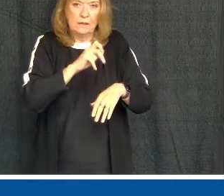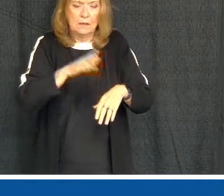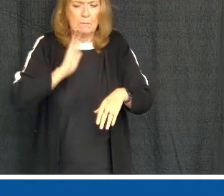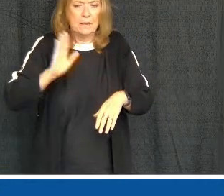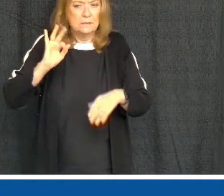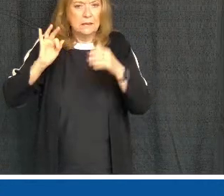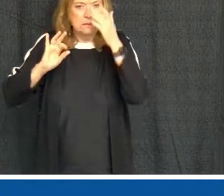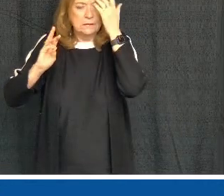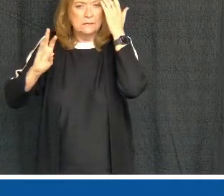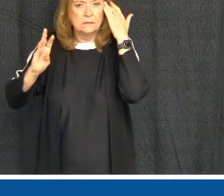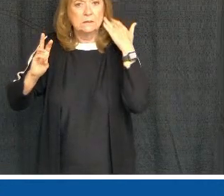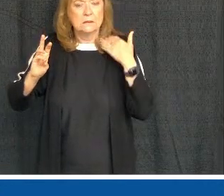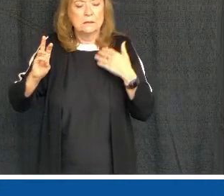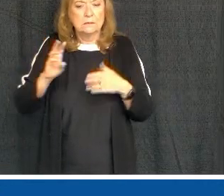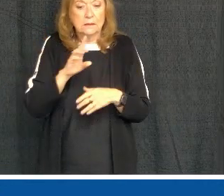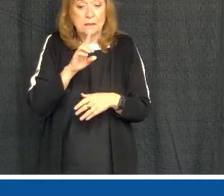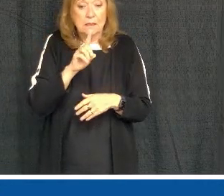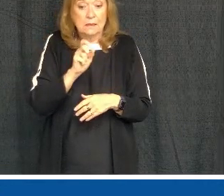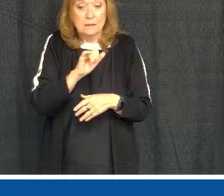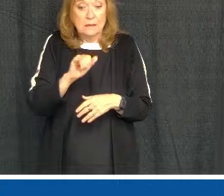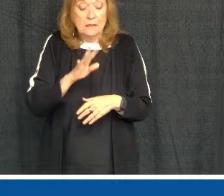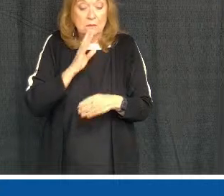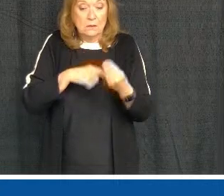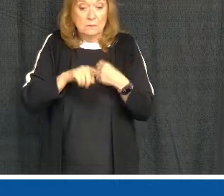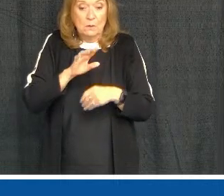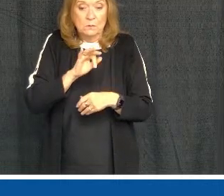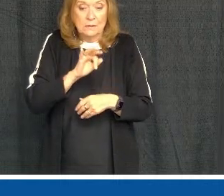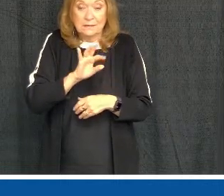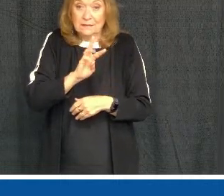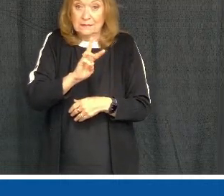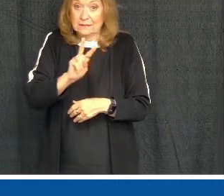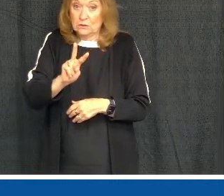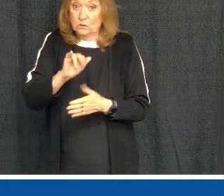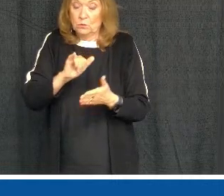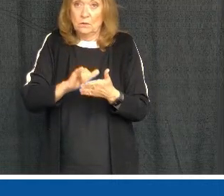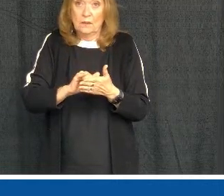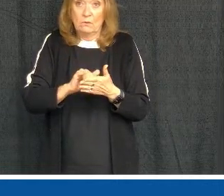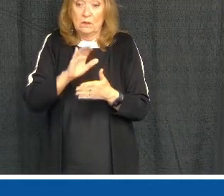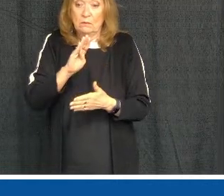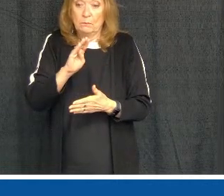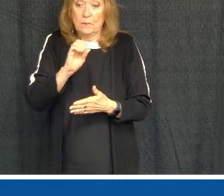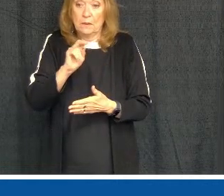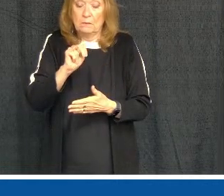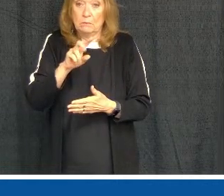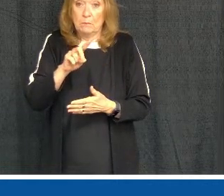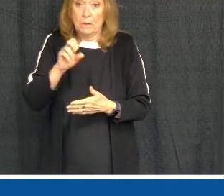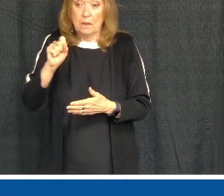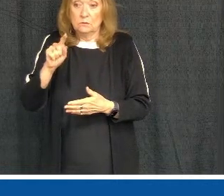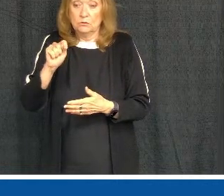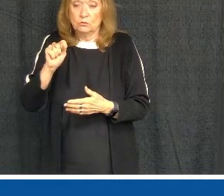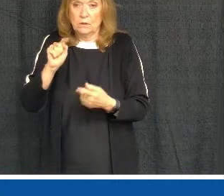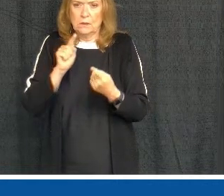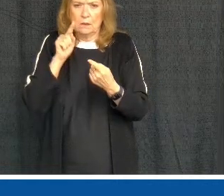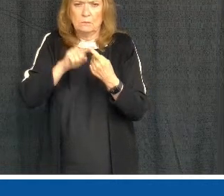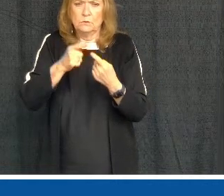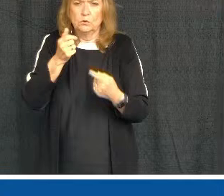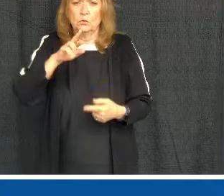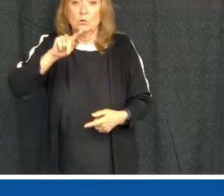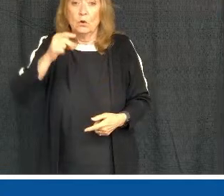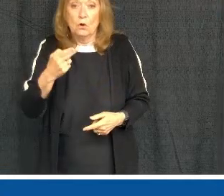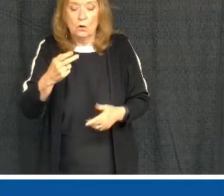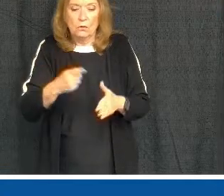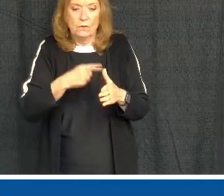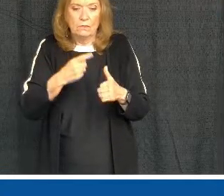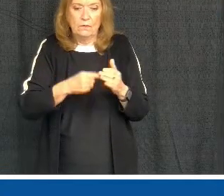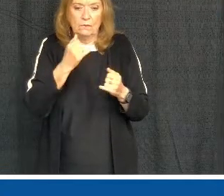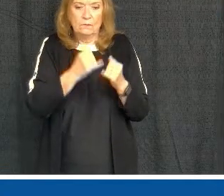1966. The date that he referenced was 1962. That would have been Bond Street up to Garth. And then the last phase would